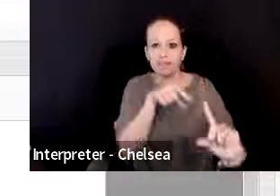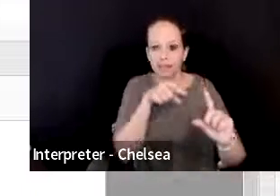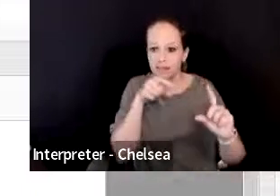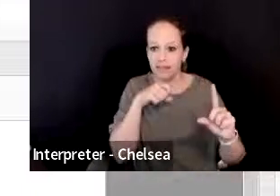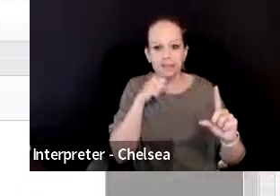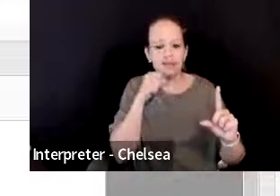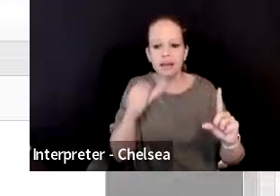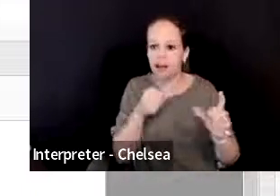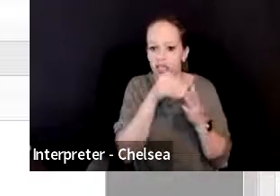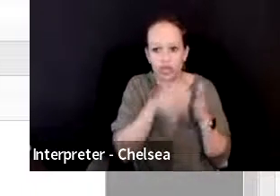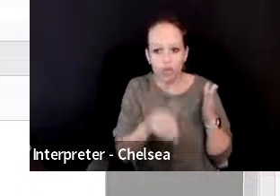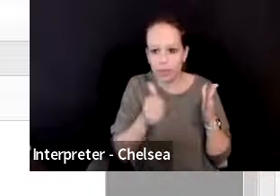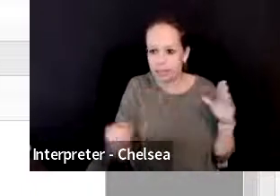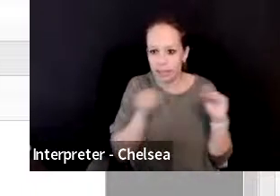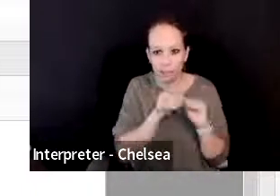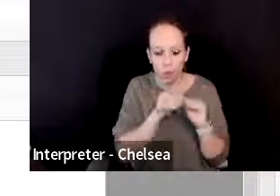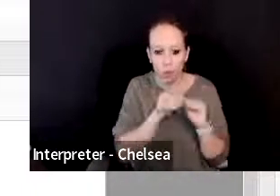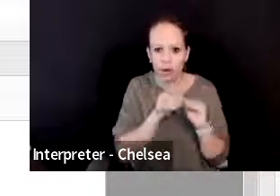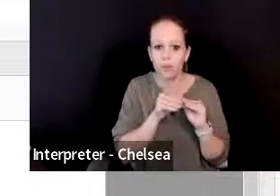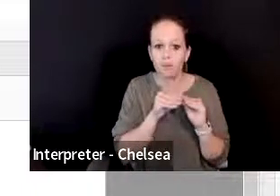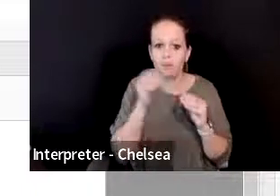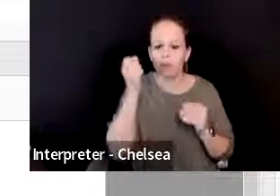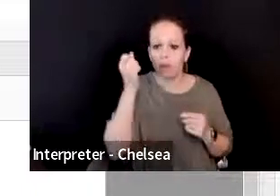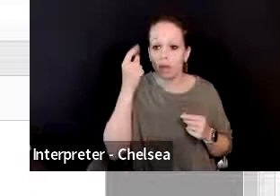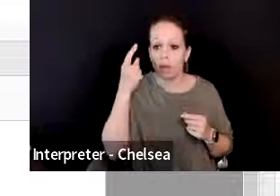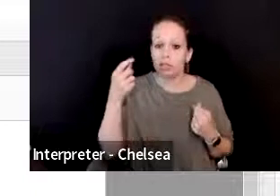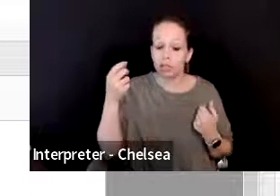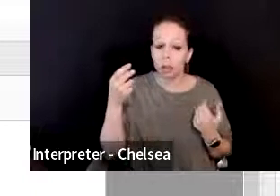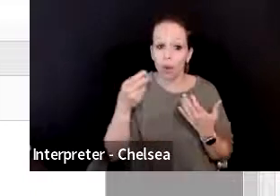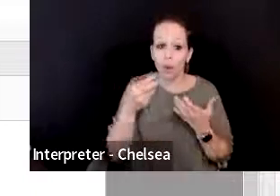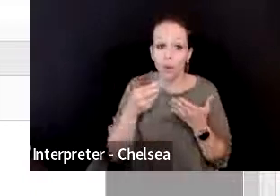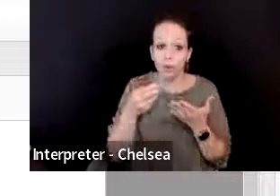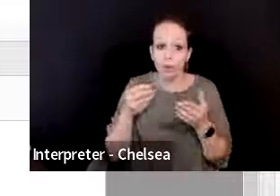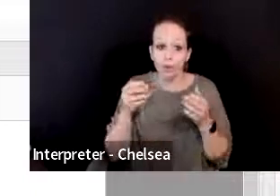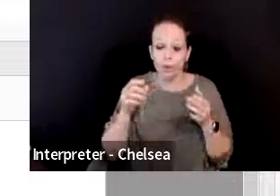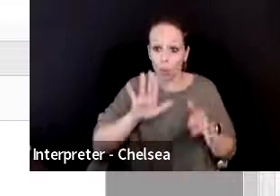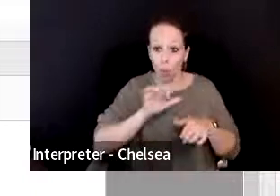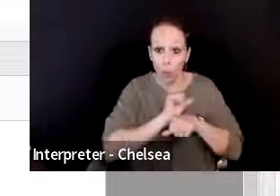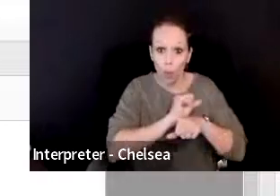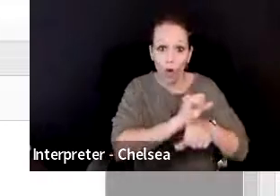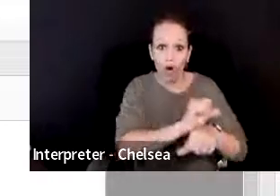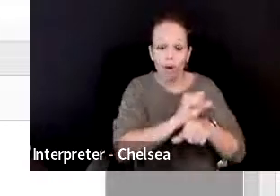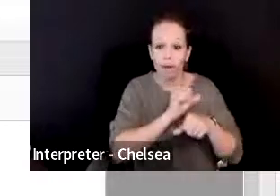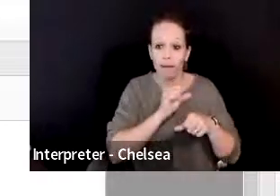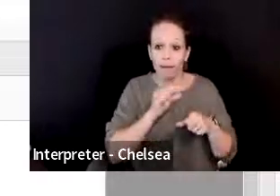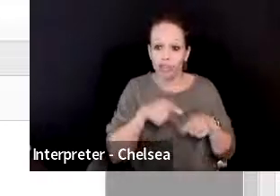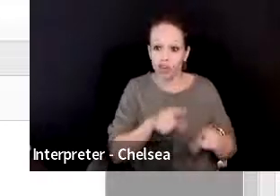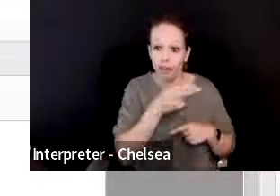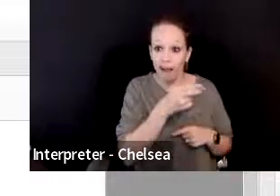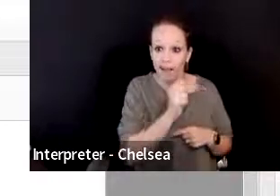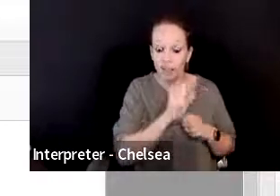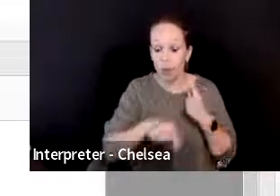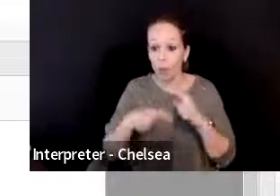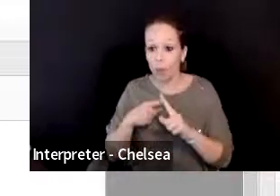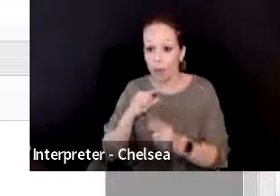you all do while students are in high school can be derailed because the family or the parent doesn't understand that when they're no longer